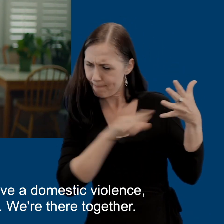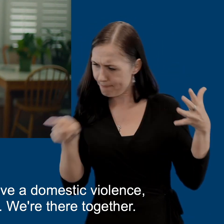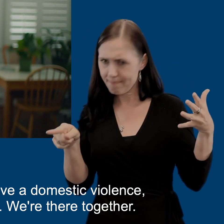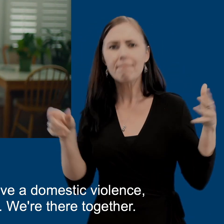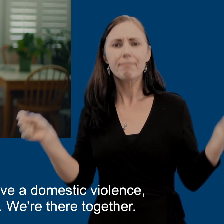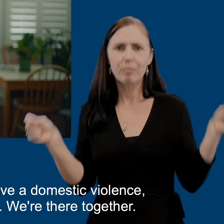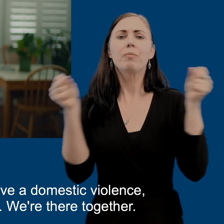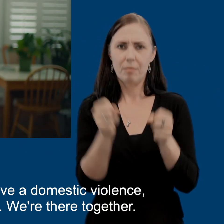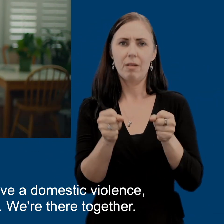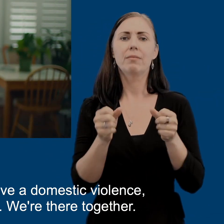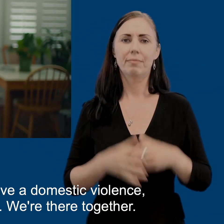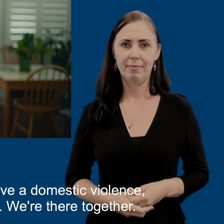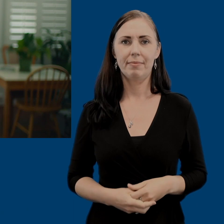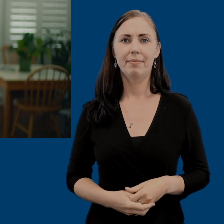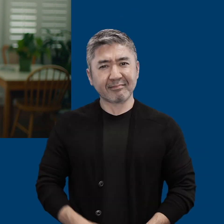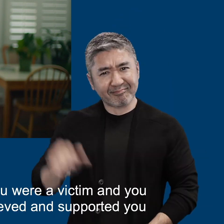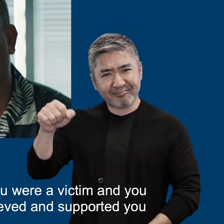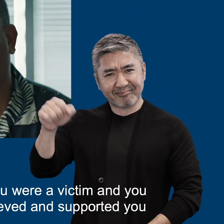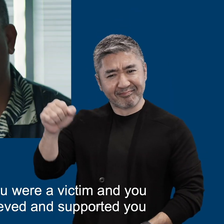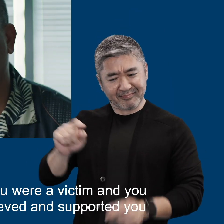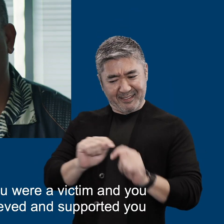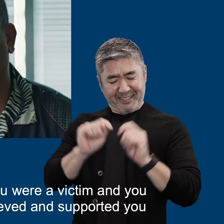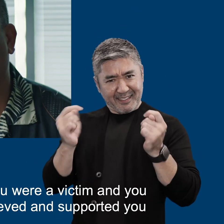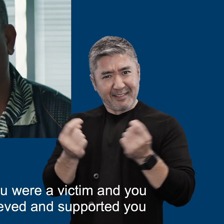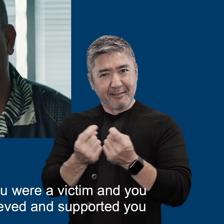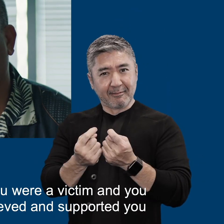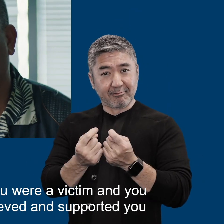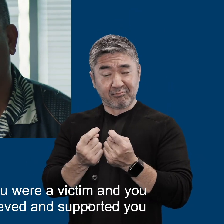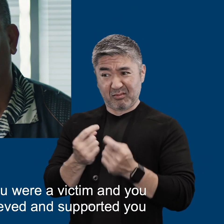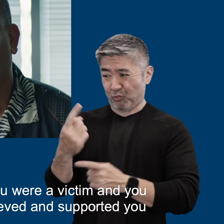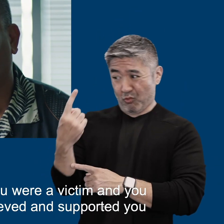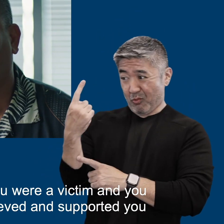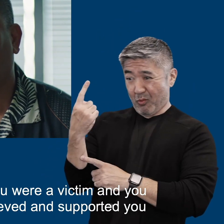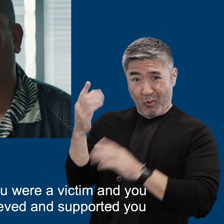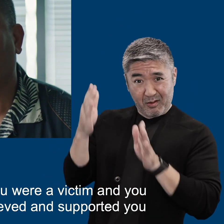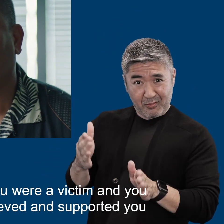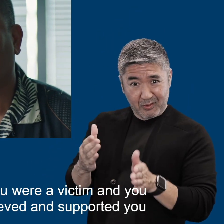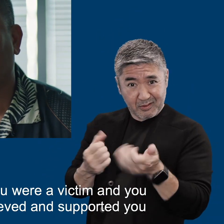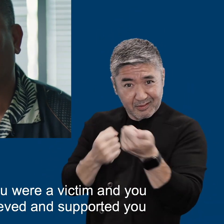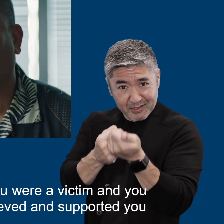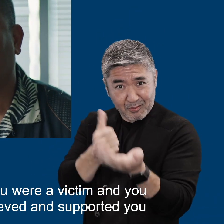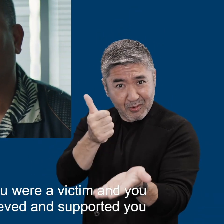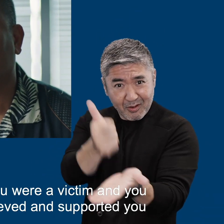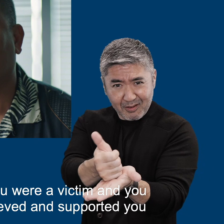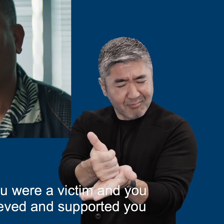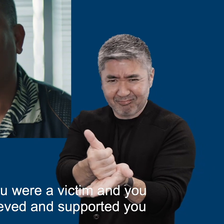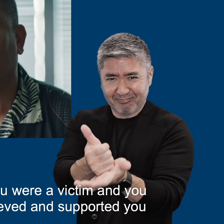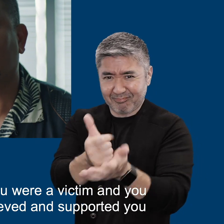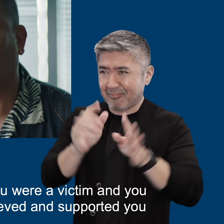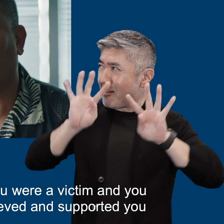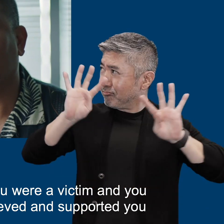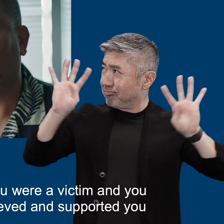a really team thing. We're there together. How would you feel if you're a victim and you had one person